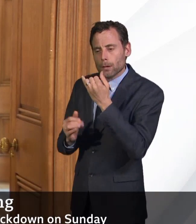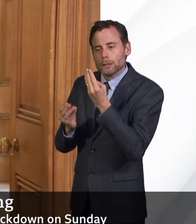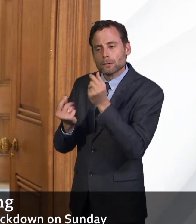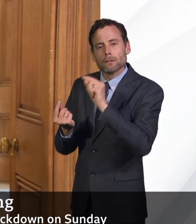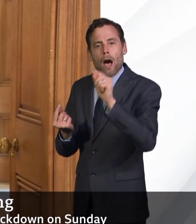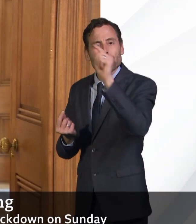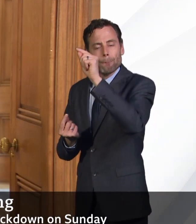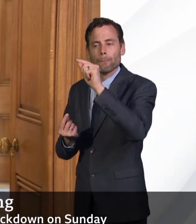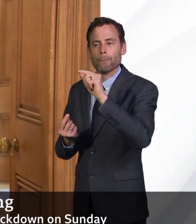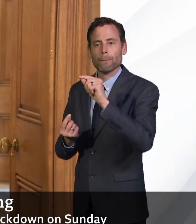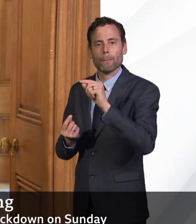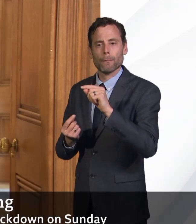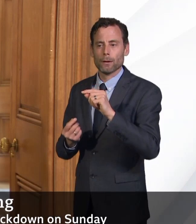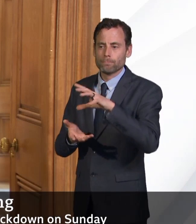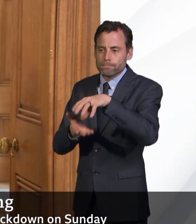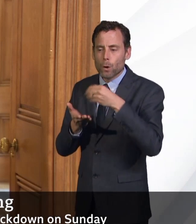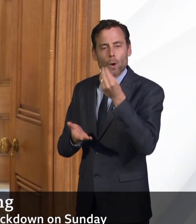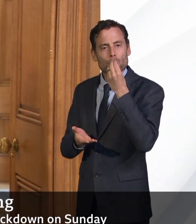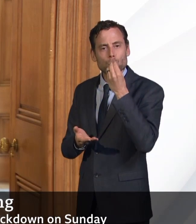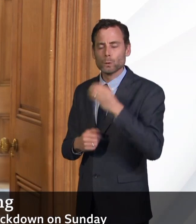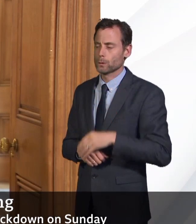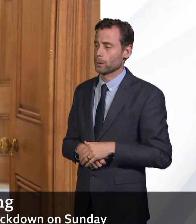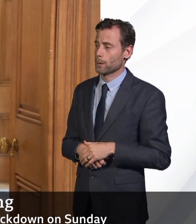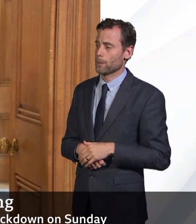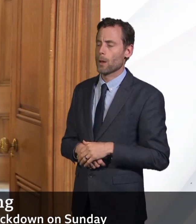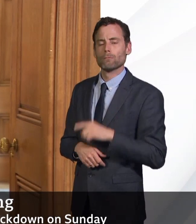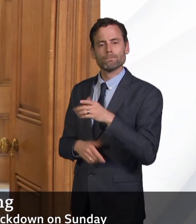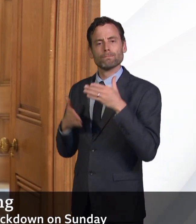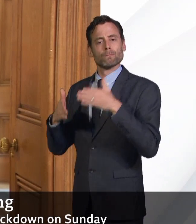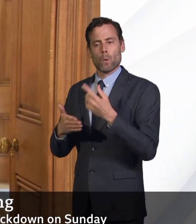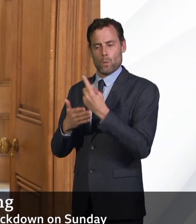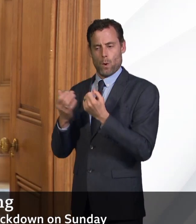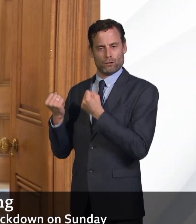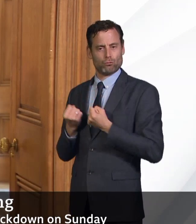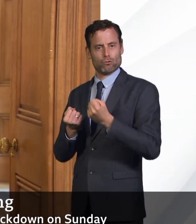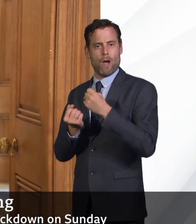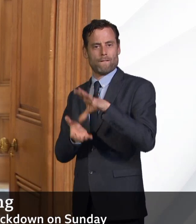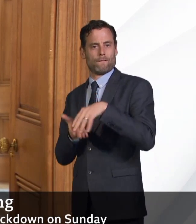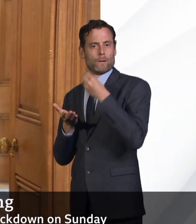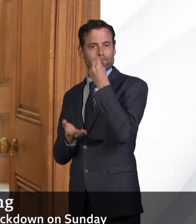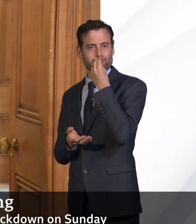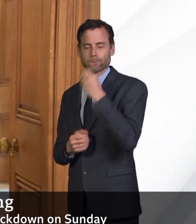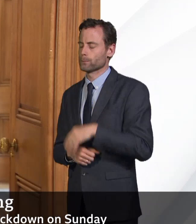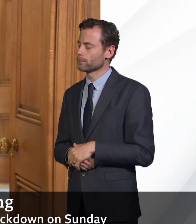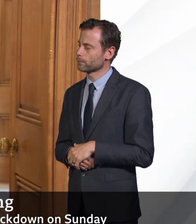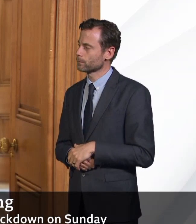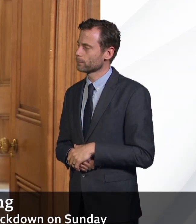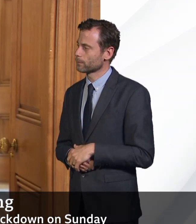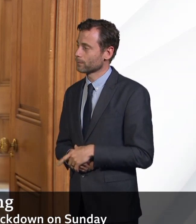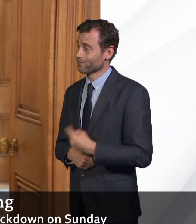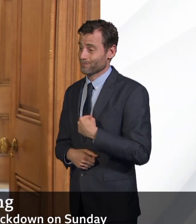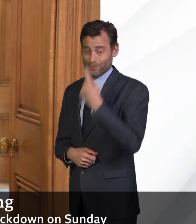of their branches, but predominantly for drive-through. And I think our view is that probably a